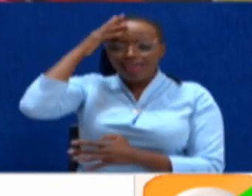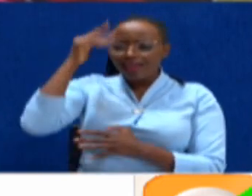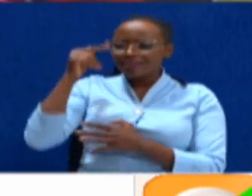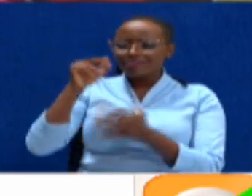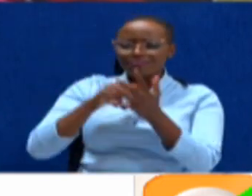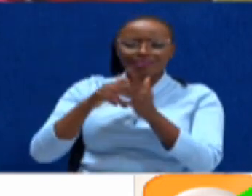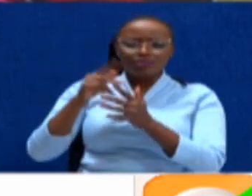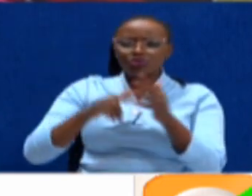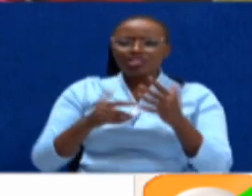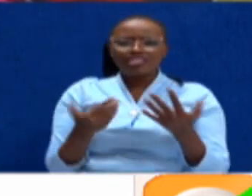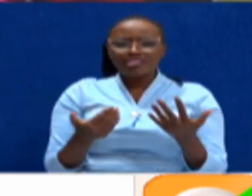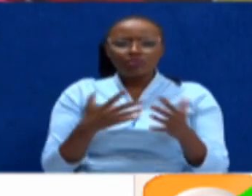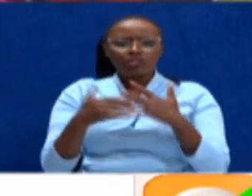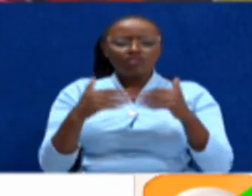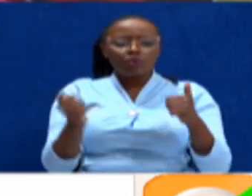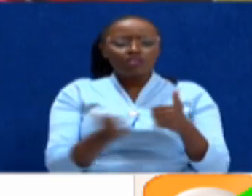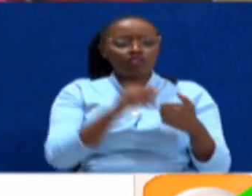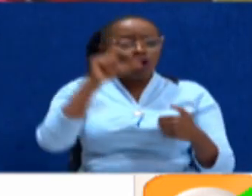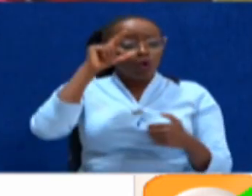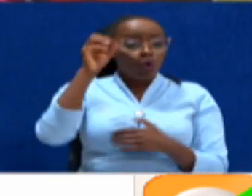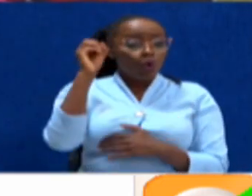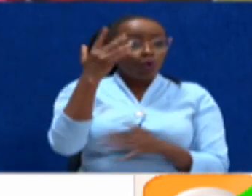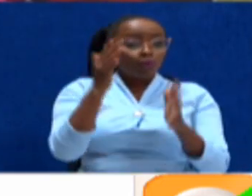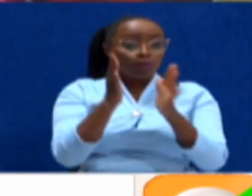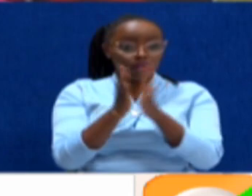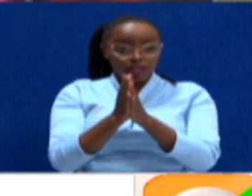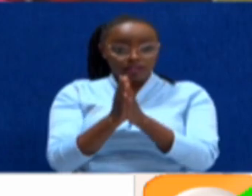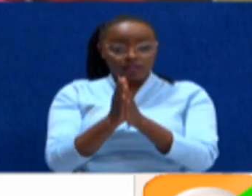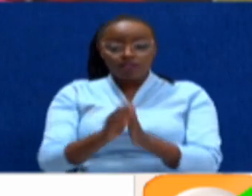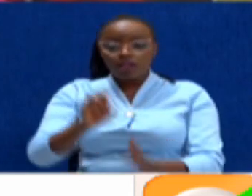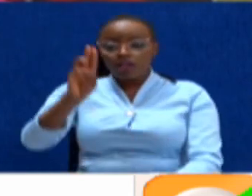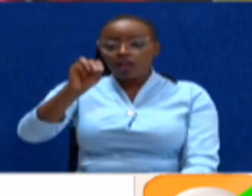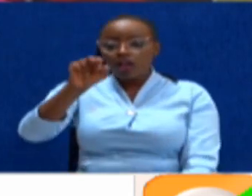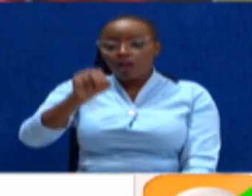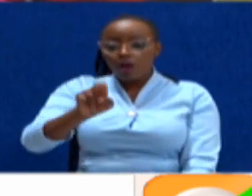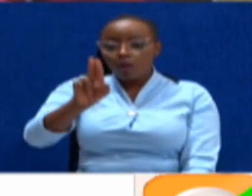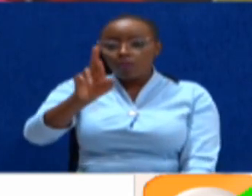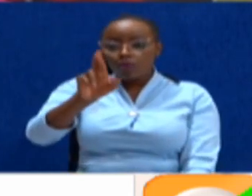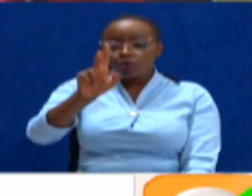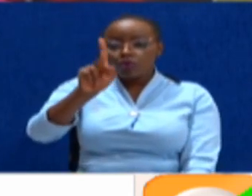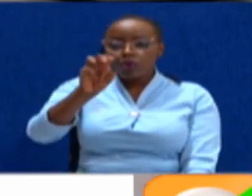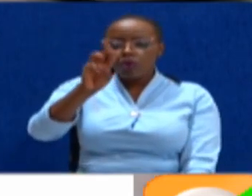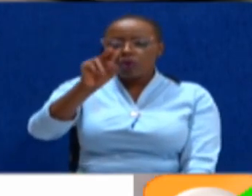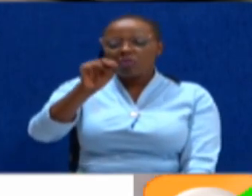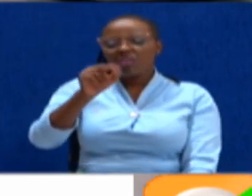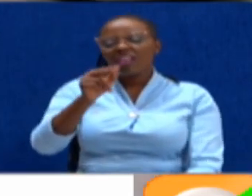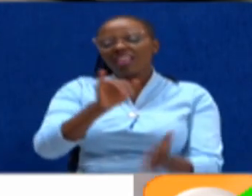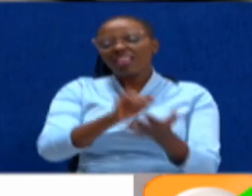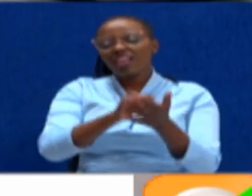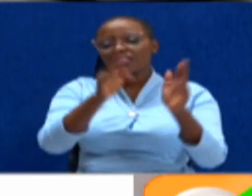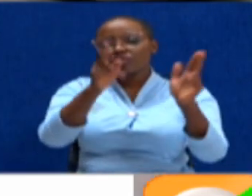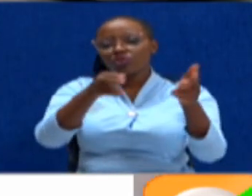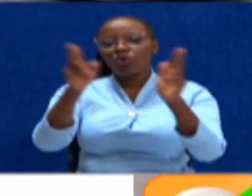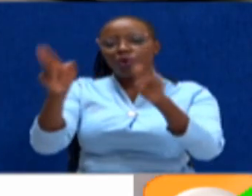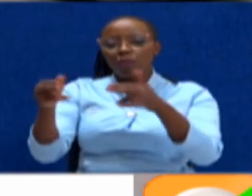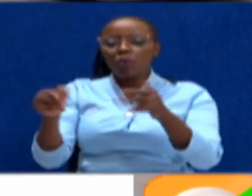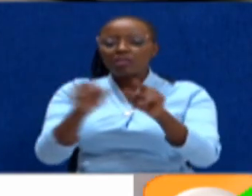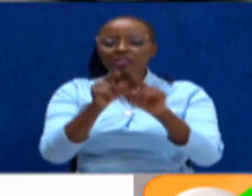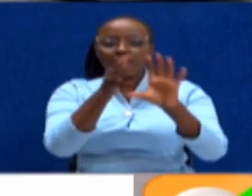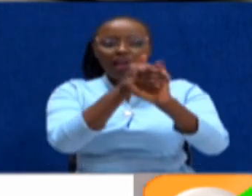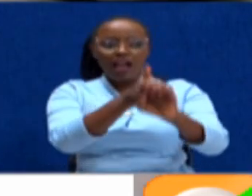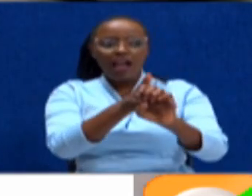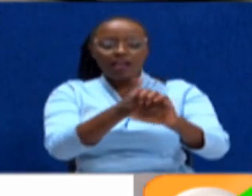was that that was going on between Orengo and Murkomen? Nothing unusual. Same